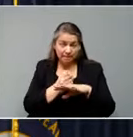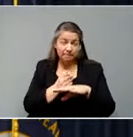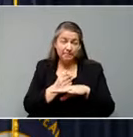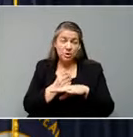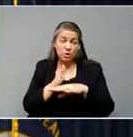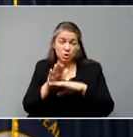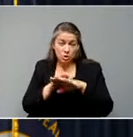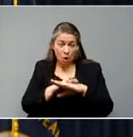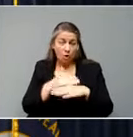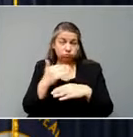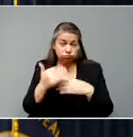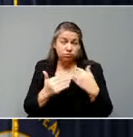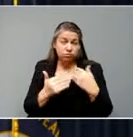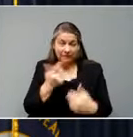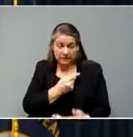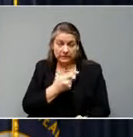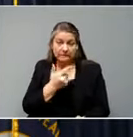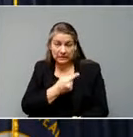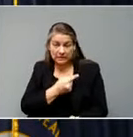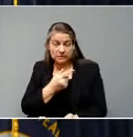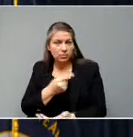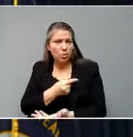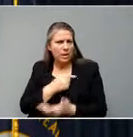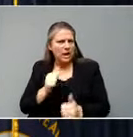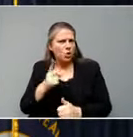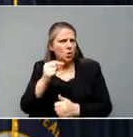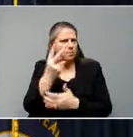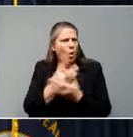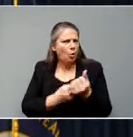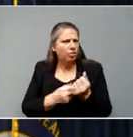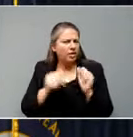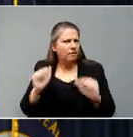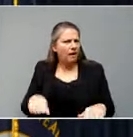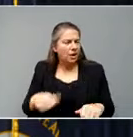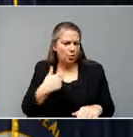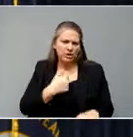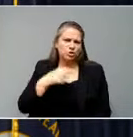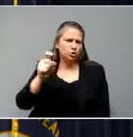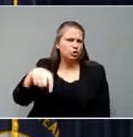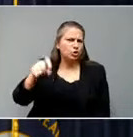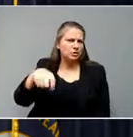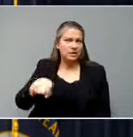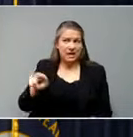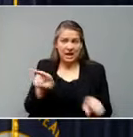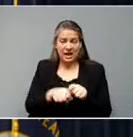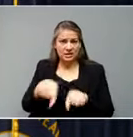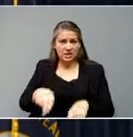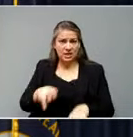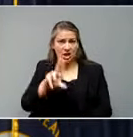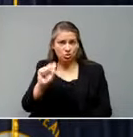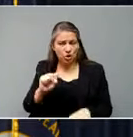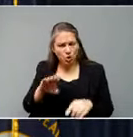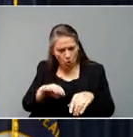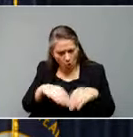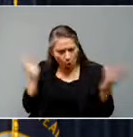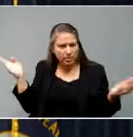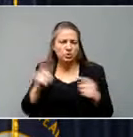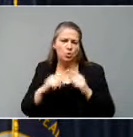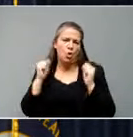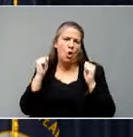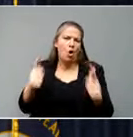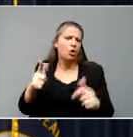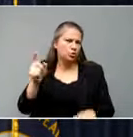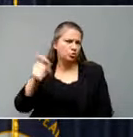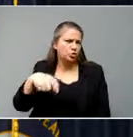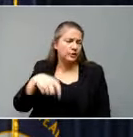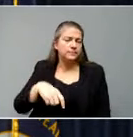have enough right now to do both. So we need to, I believe, as a country, open it up to everybody.